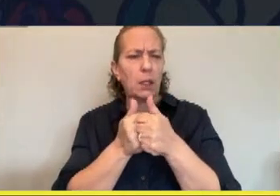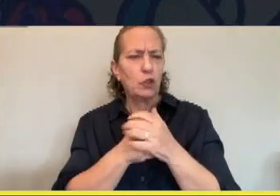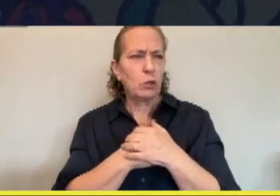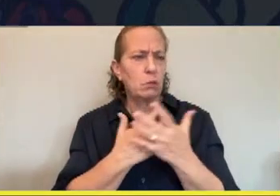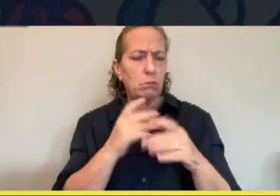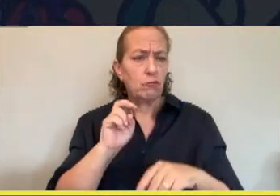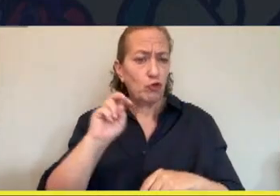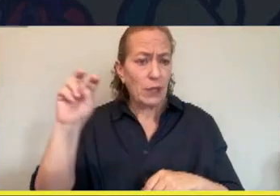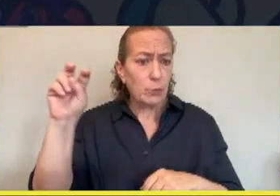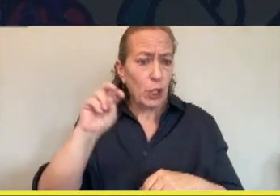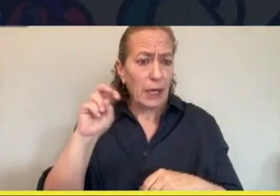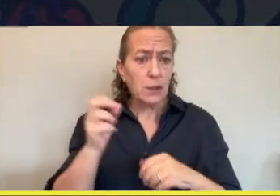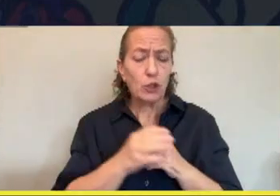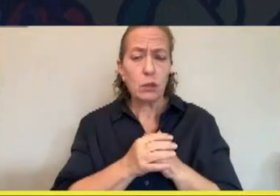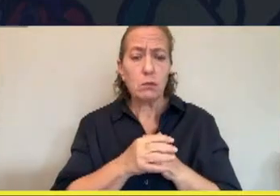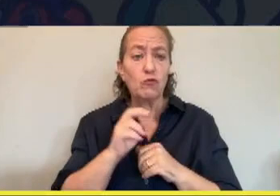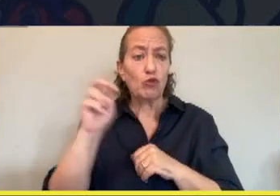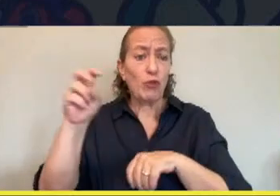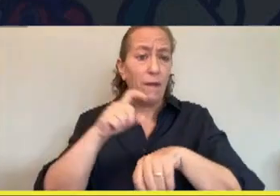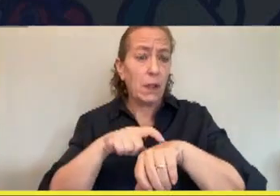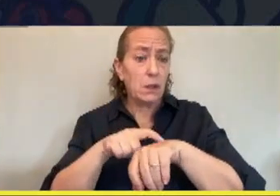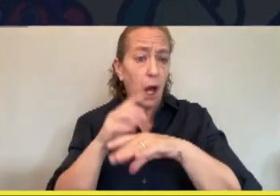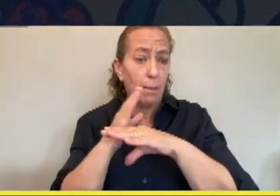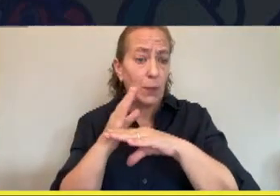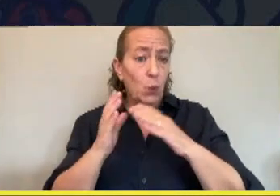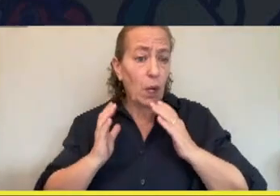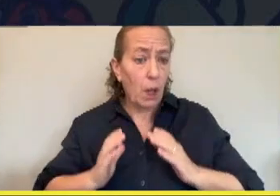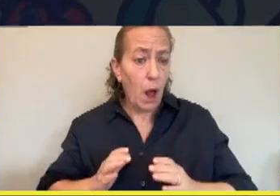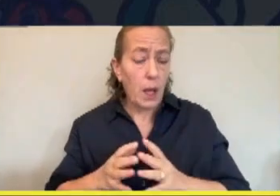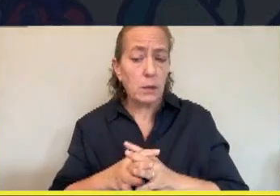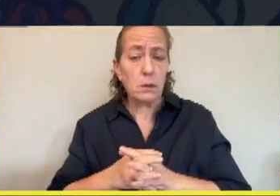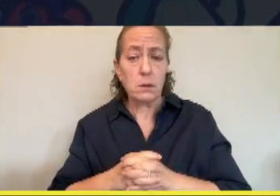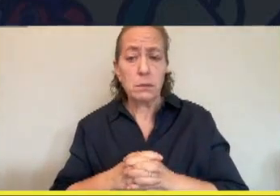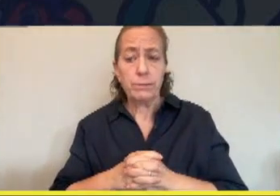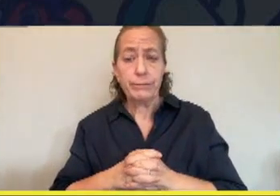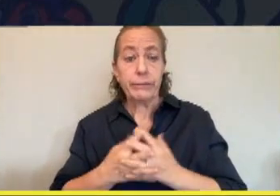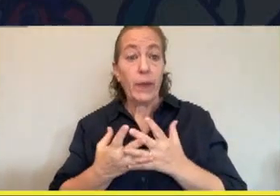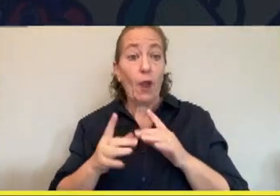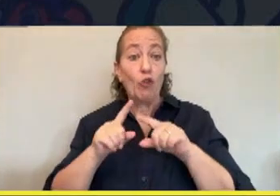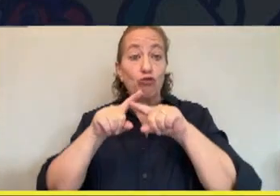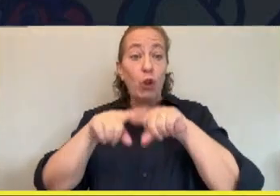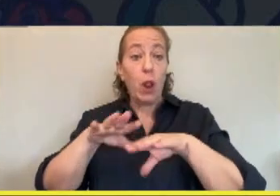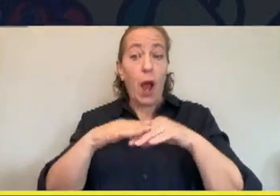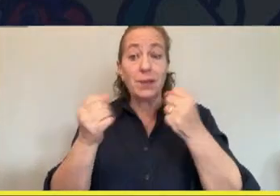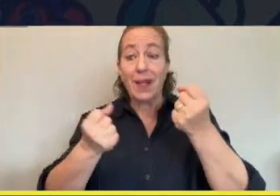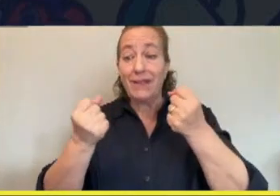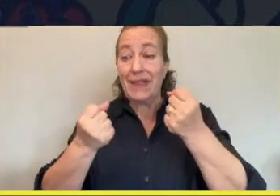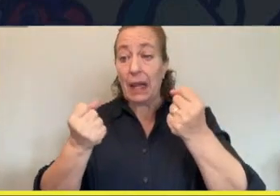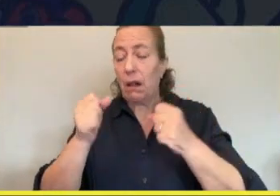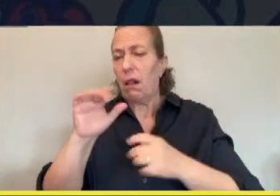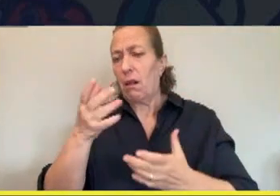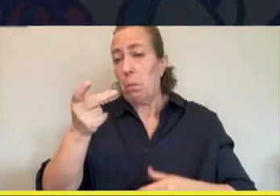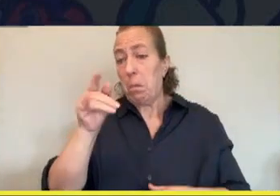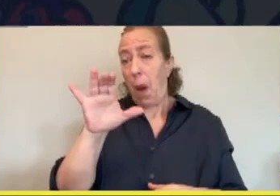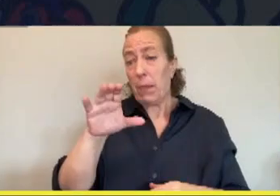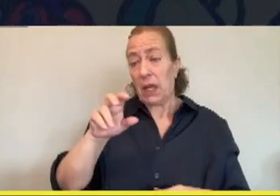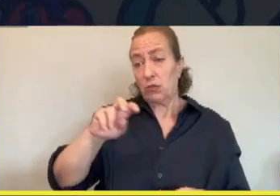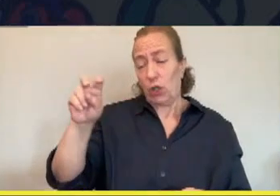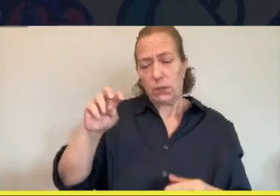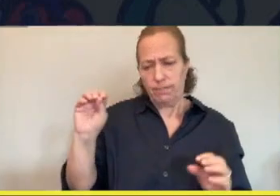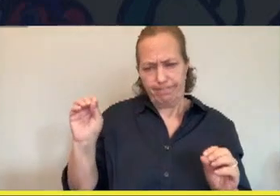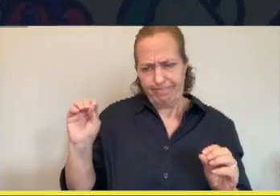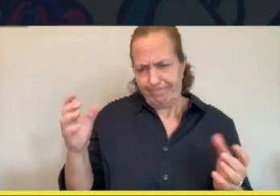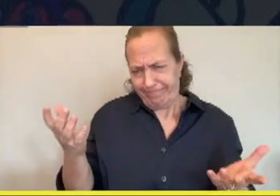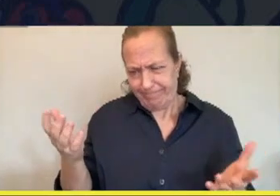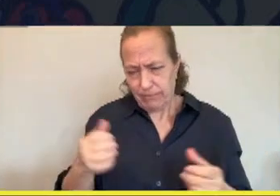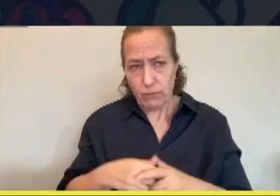transportation, travel time between clients, reliance on a vehicle. There's no public transportation. Transportation would